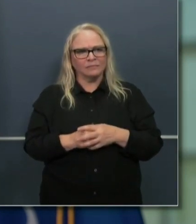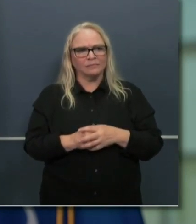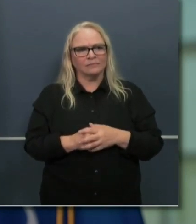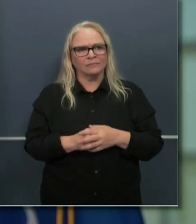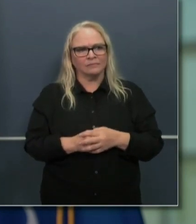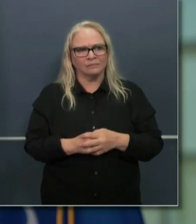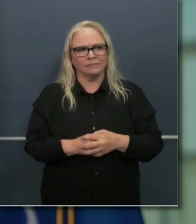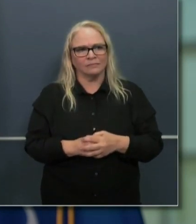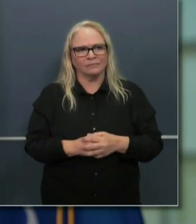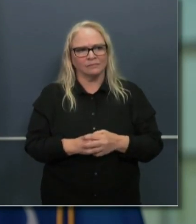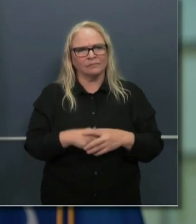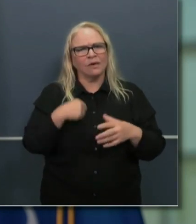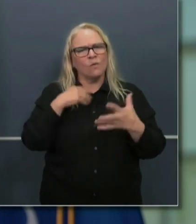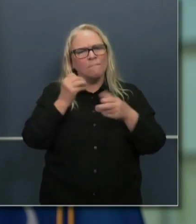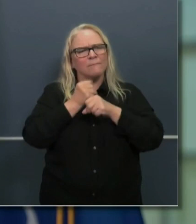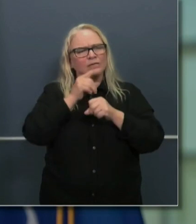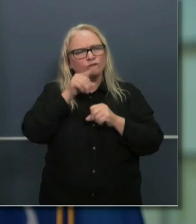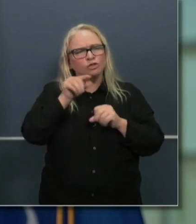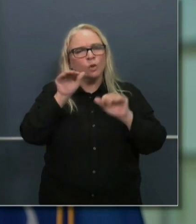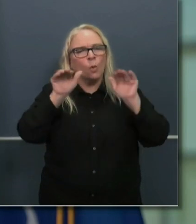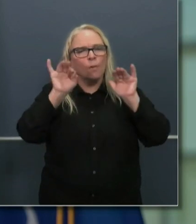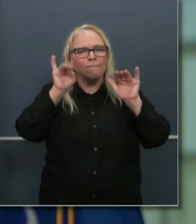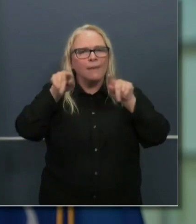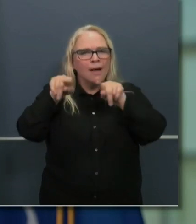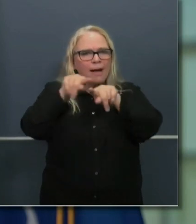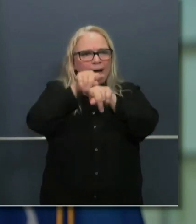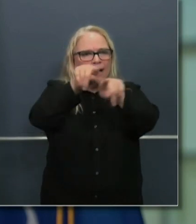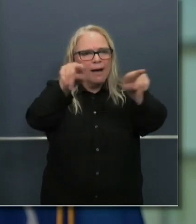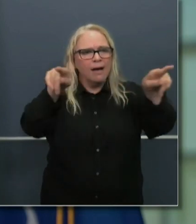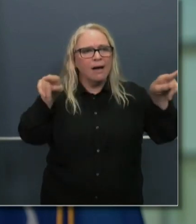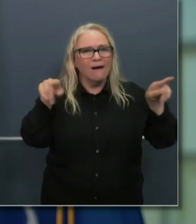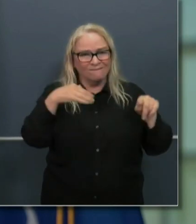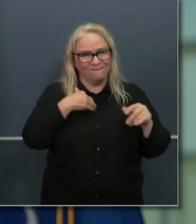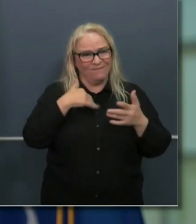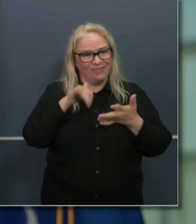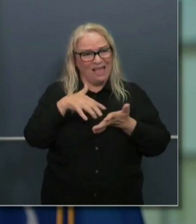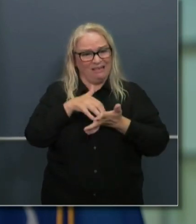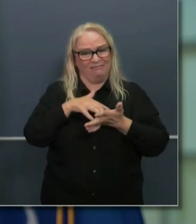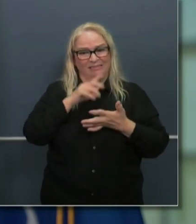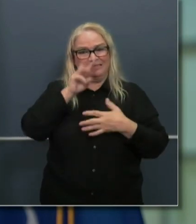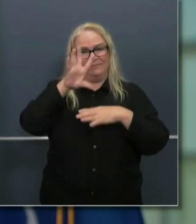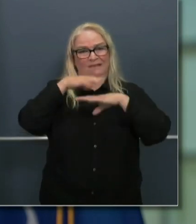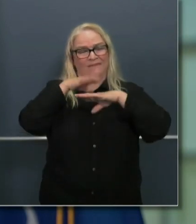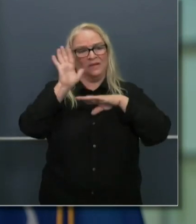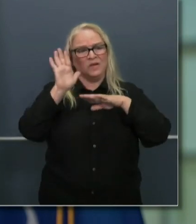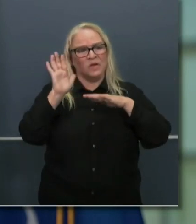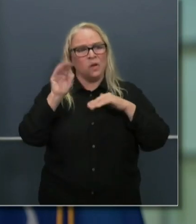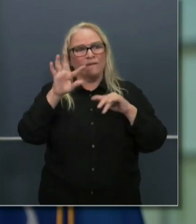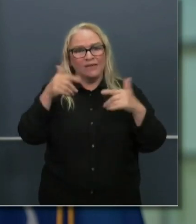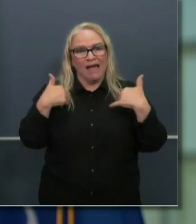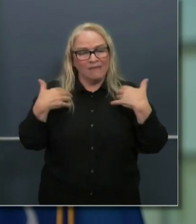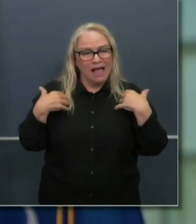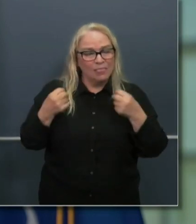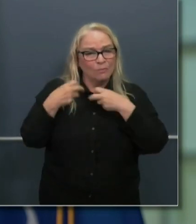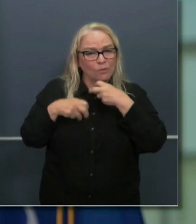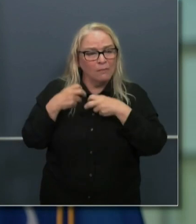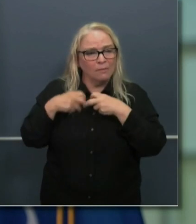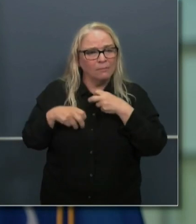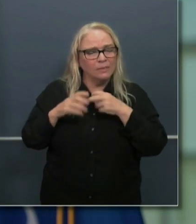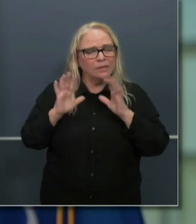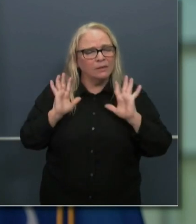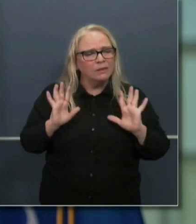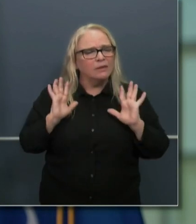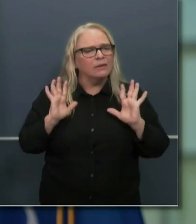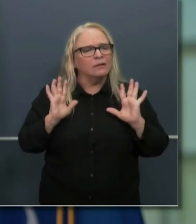want to just remind all of you the vulnerability, if you're in that category of a pre-existing condition, the vulnerability of being out and about,